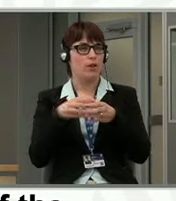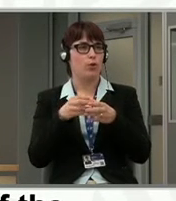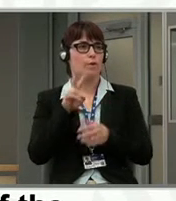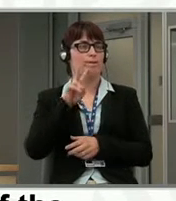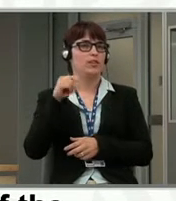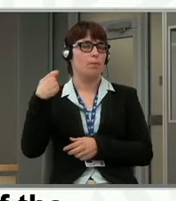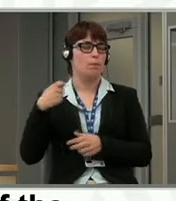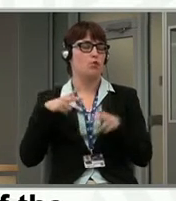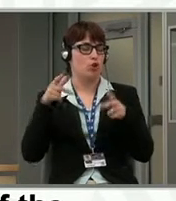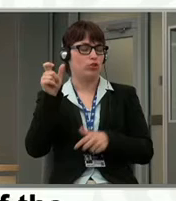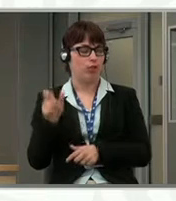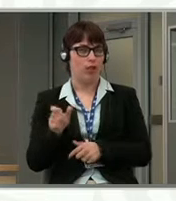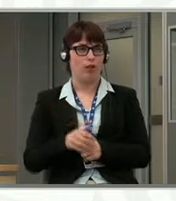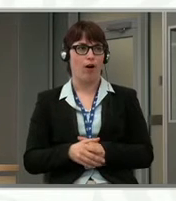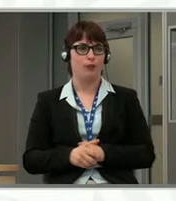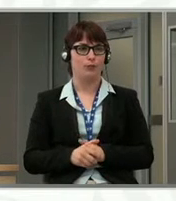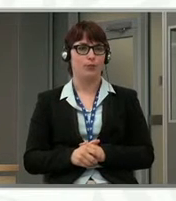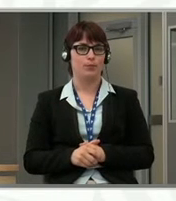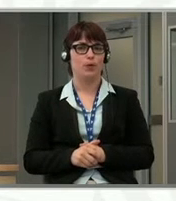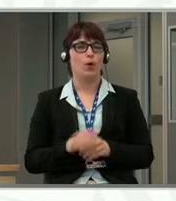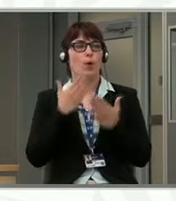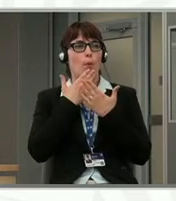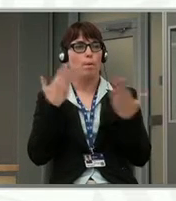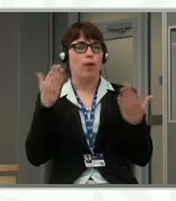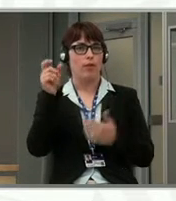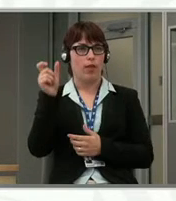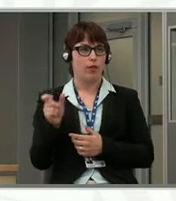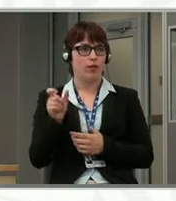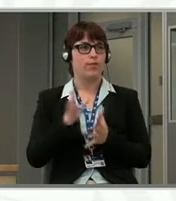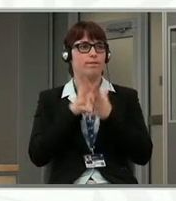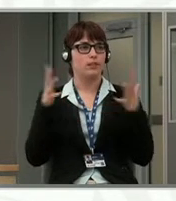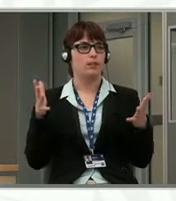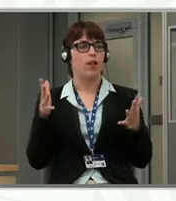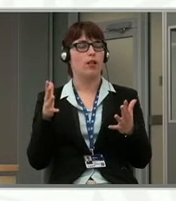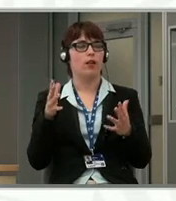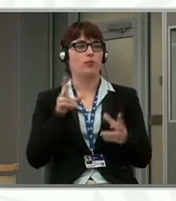and he has become a vice president for 2 committees already.